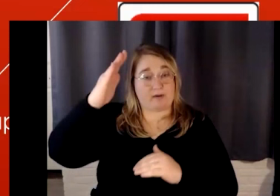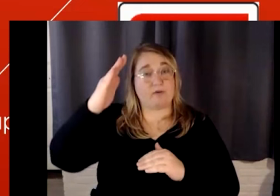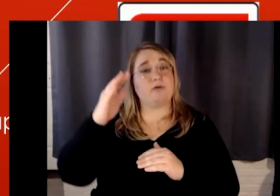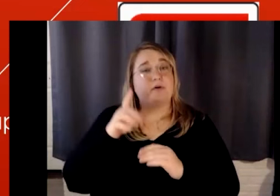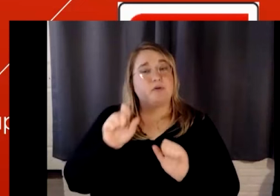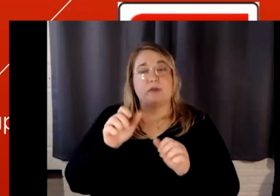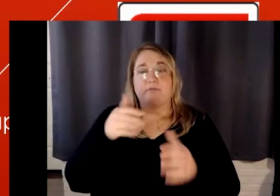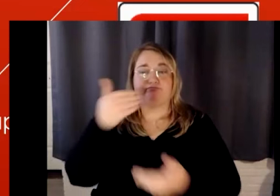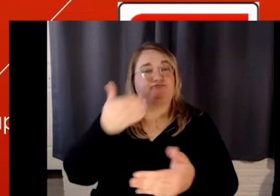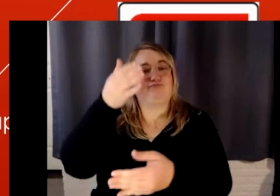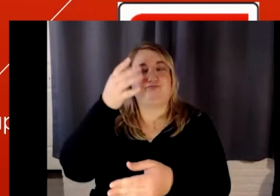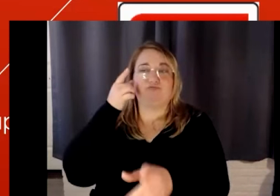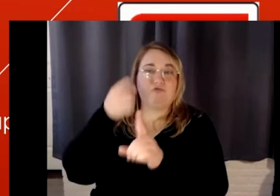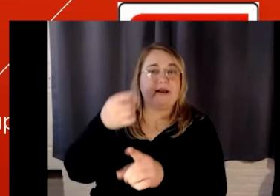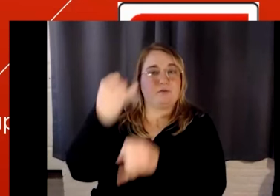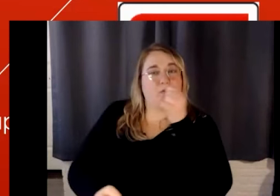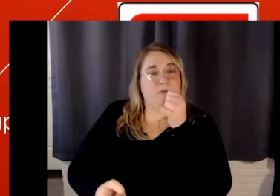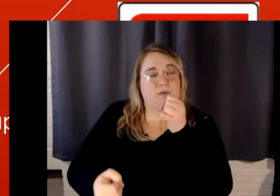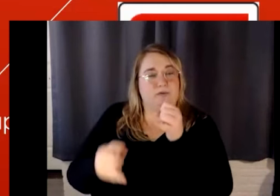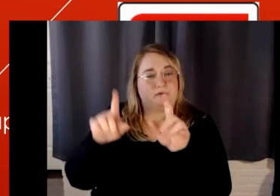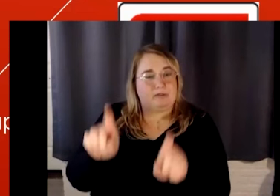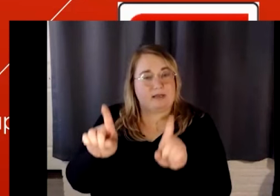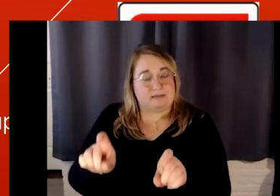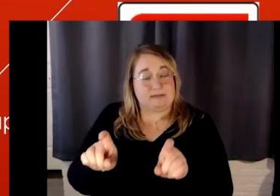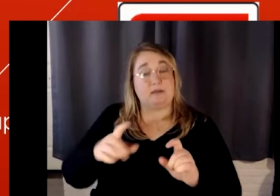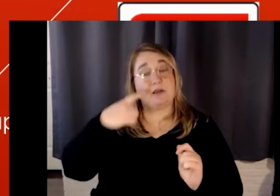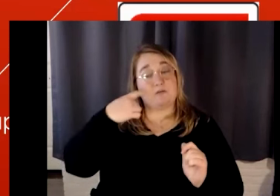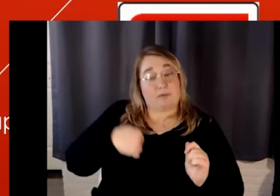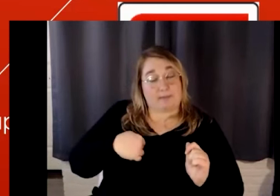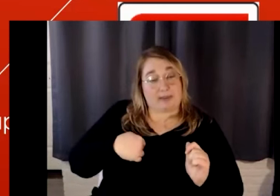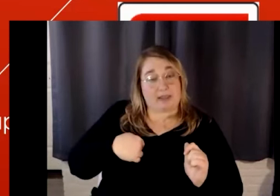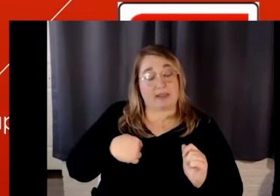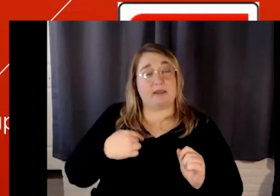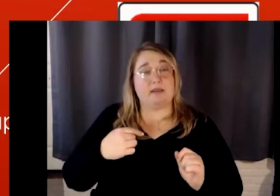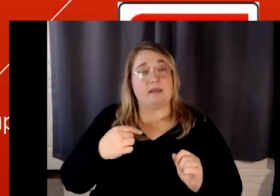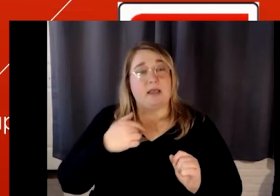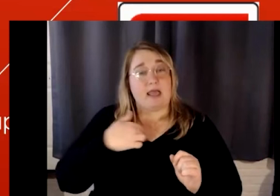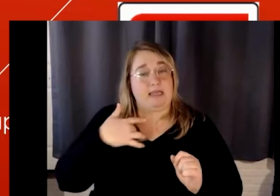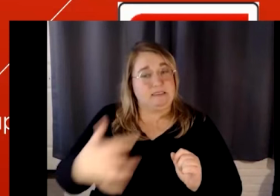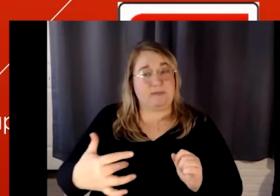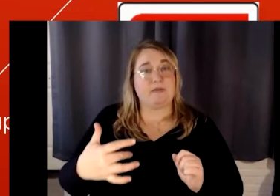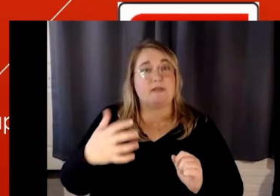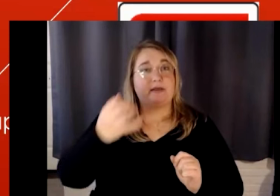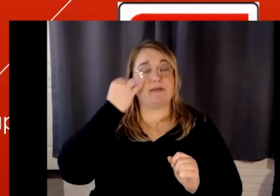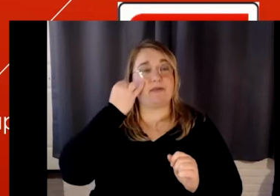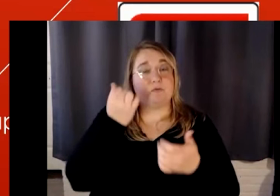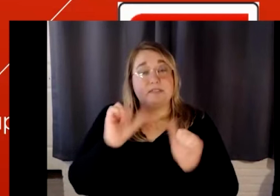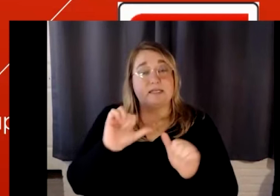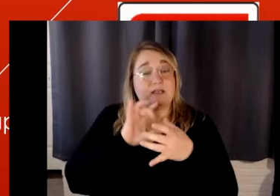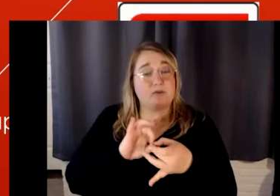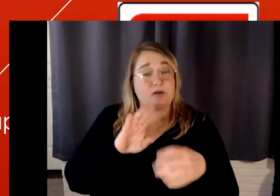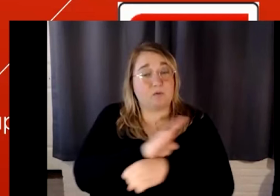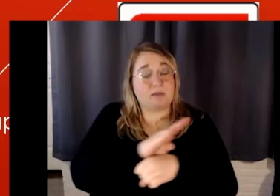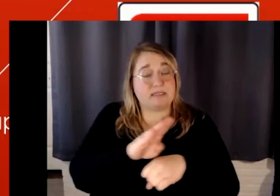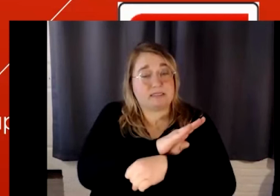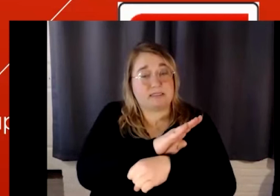the final test. Now, the way that worked for me is I typically if it was anything related to business, I